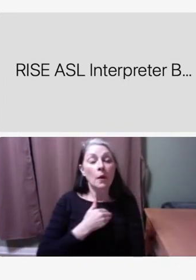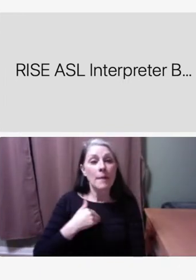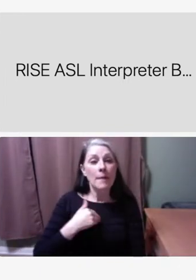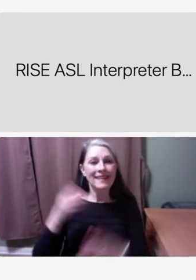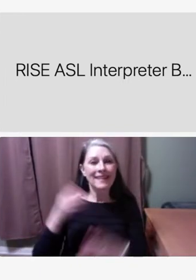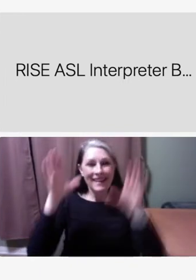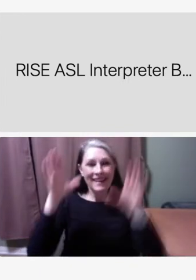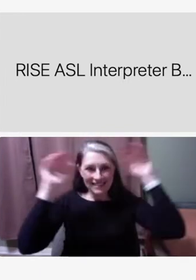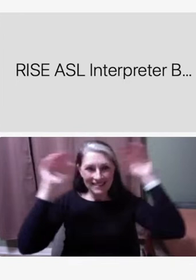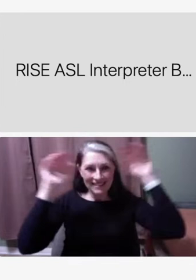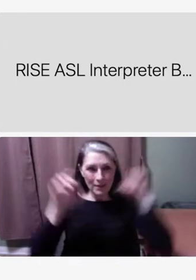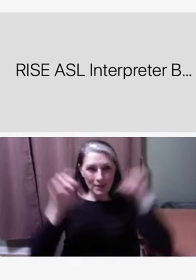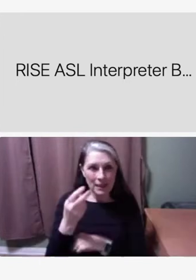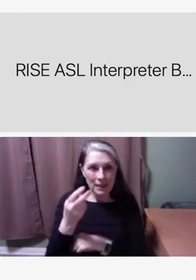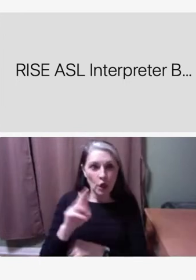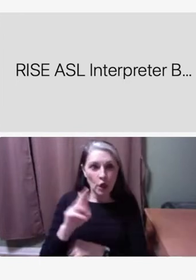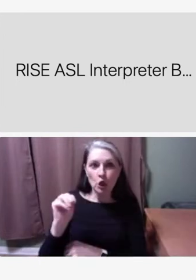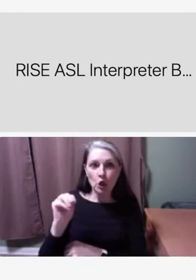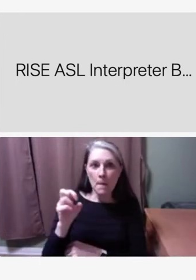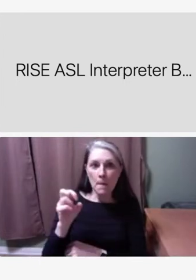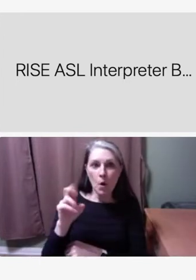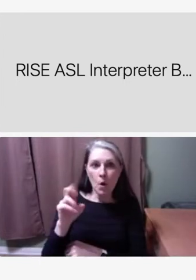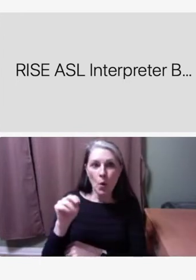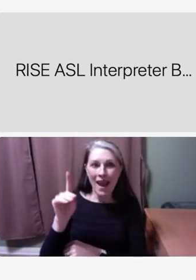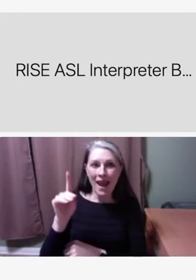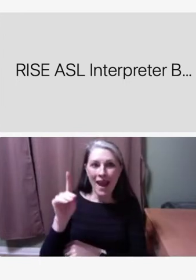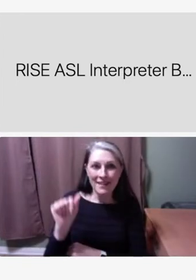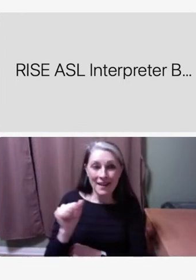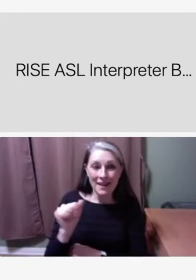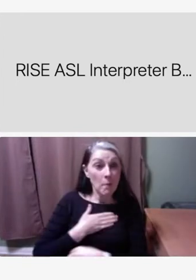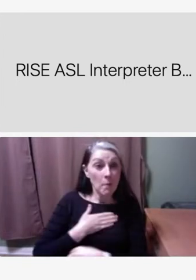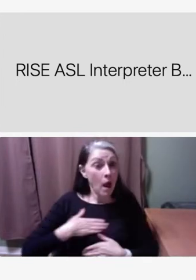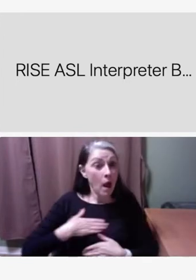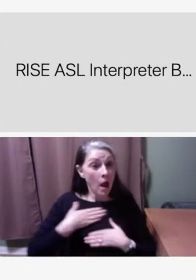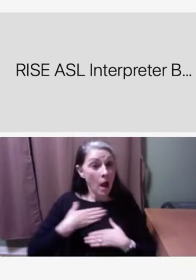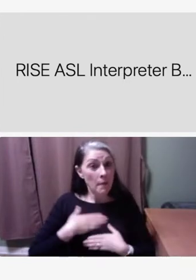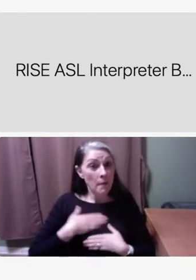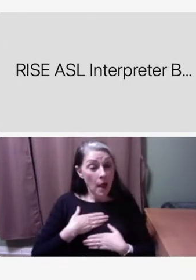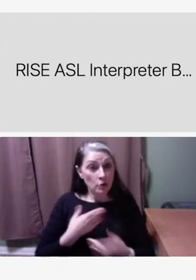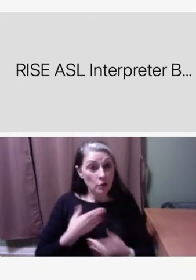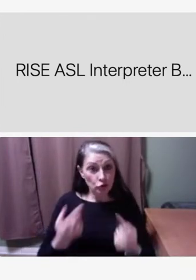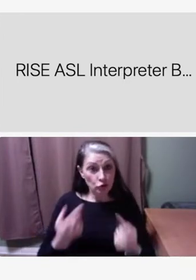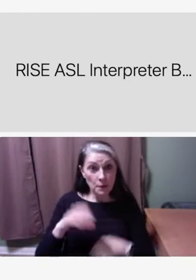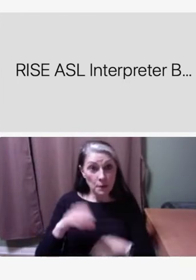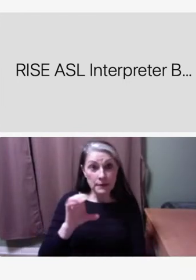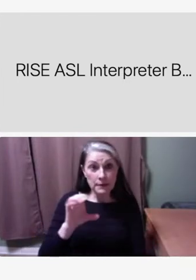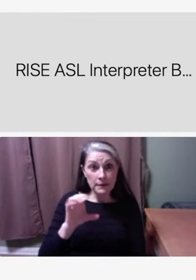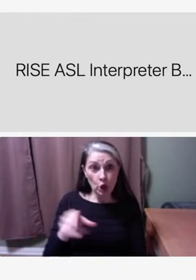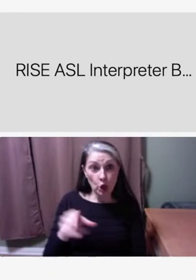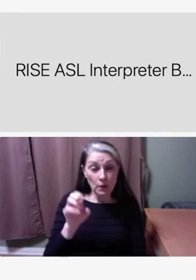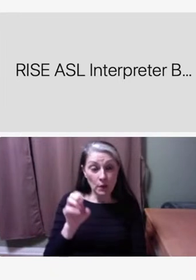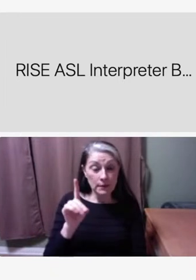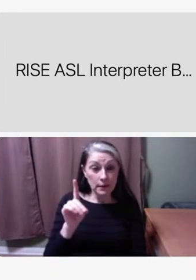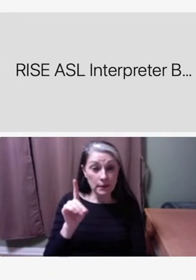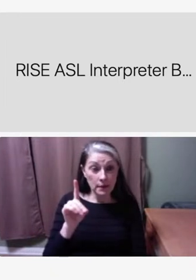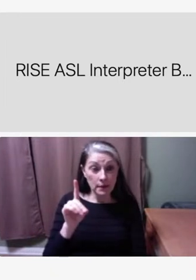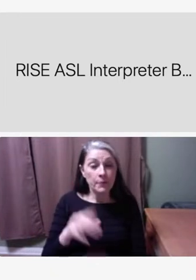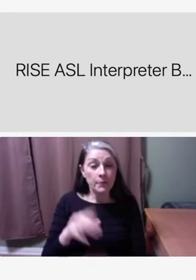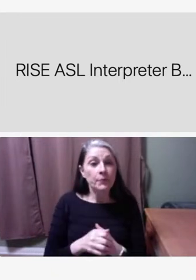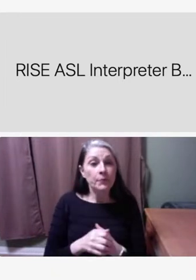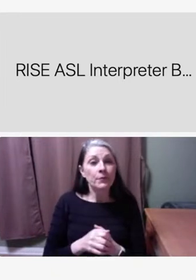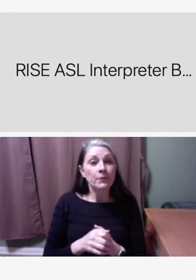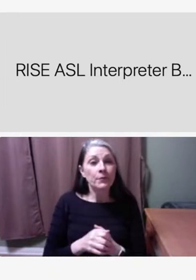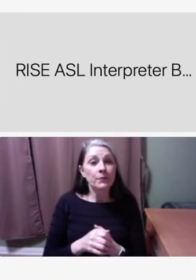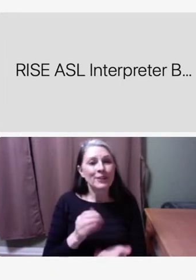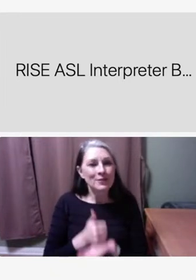Miranda. It is my pleasure to come to Colton Joint Unified School District and to assist you. There is so